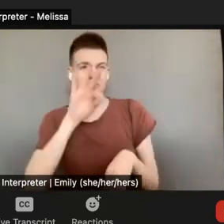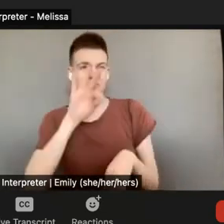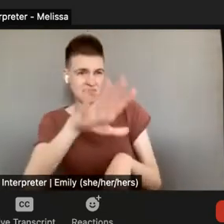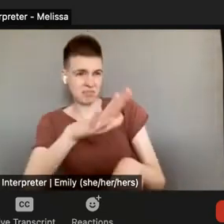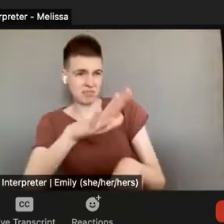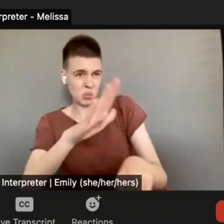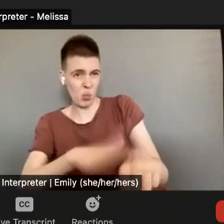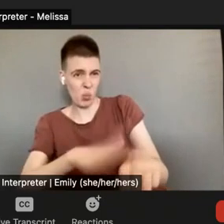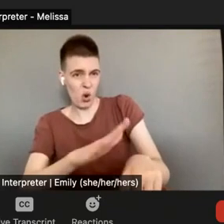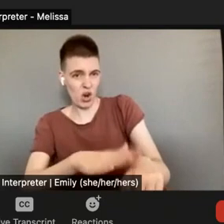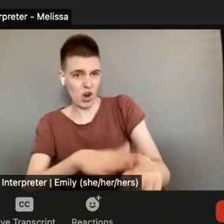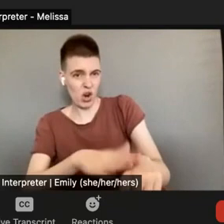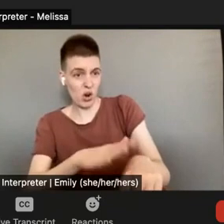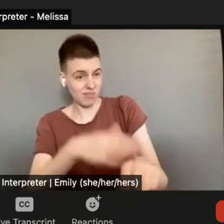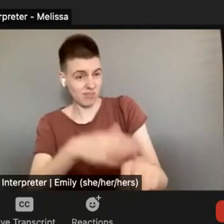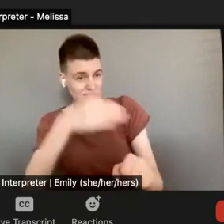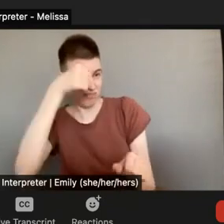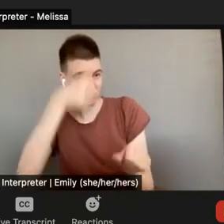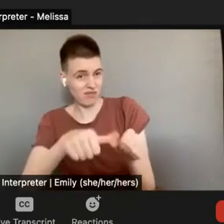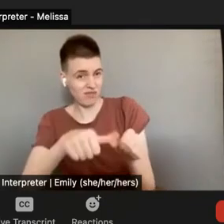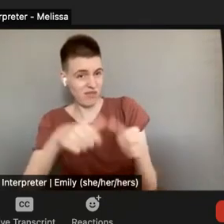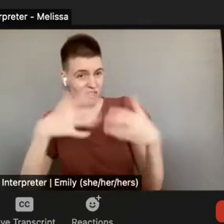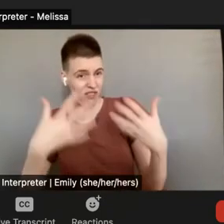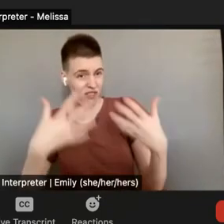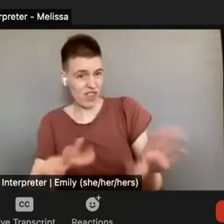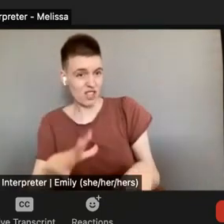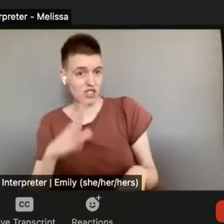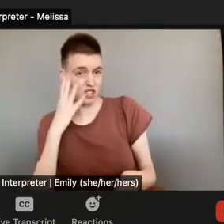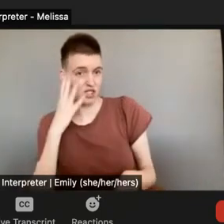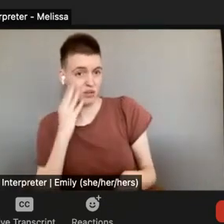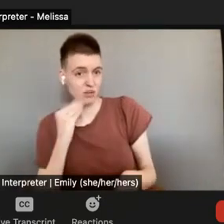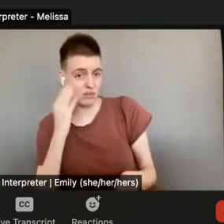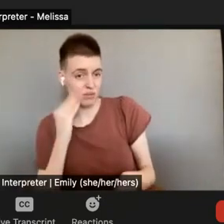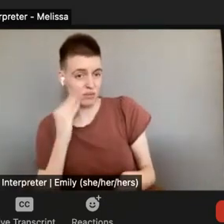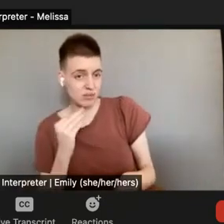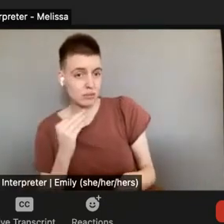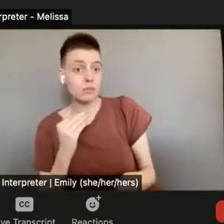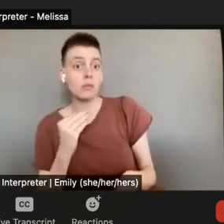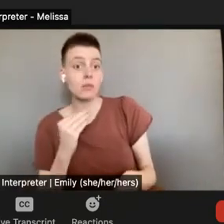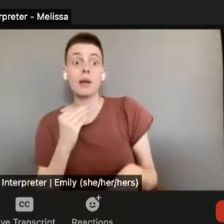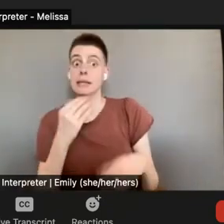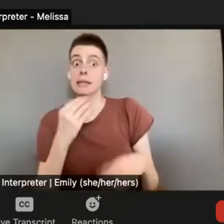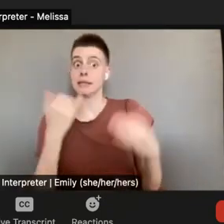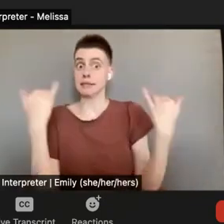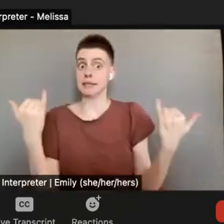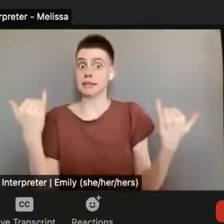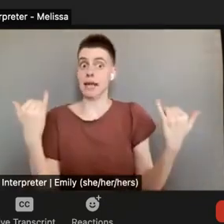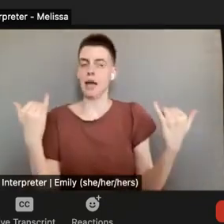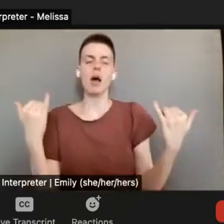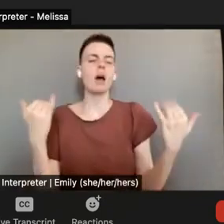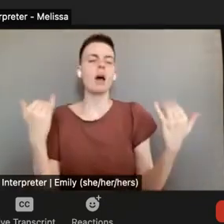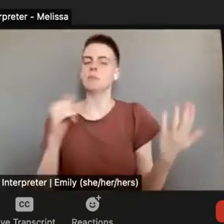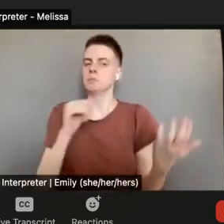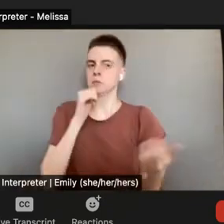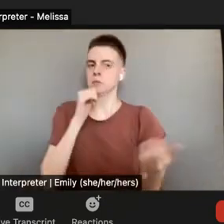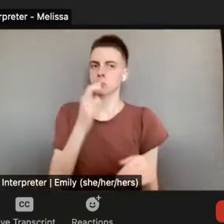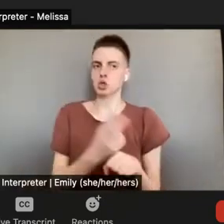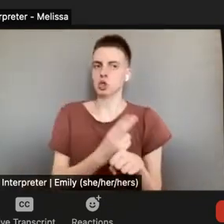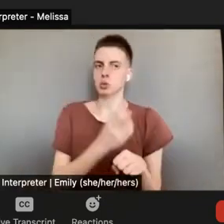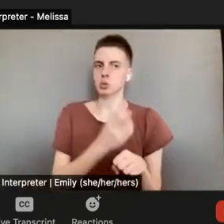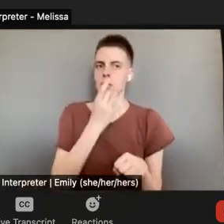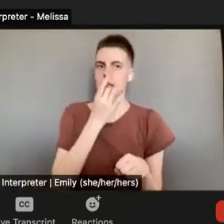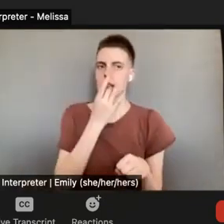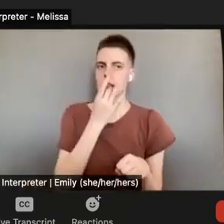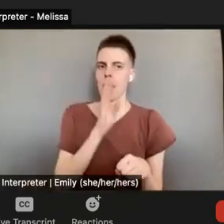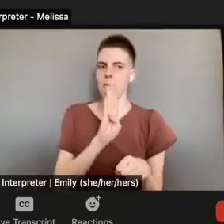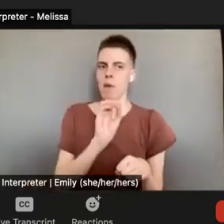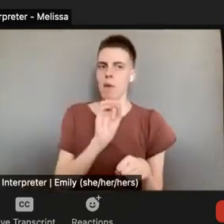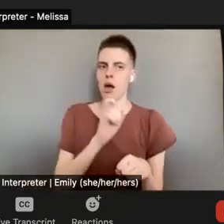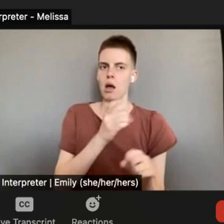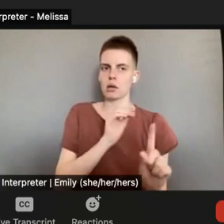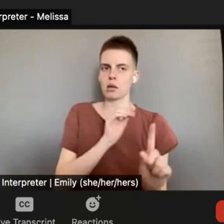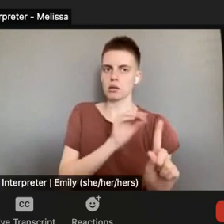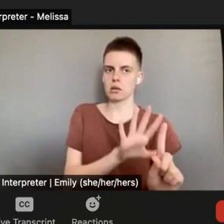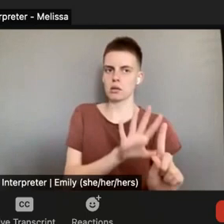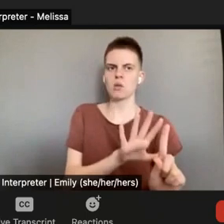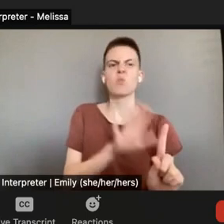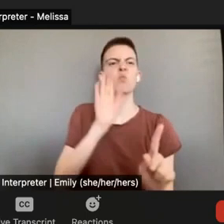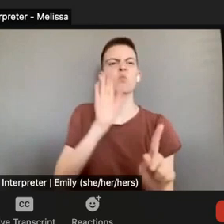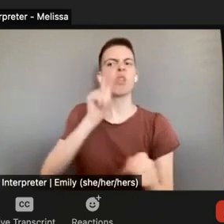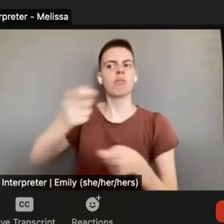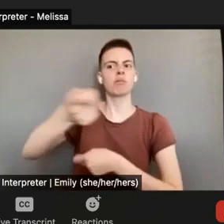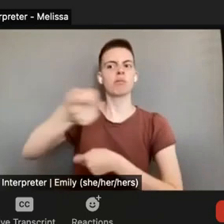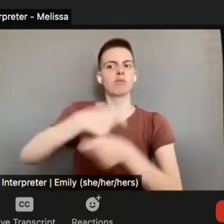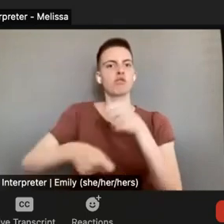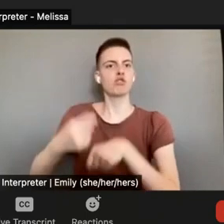this is we've done this before, but today, instead of using the light box, we're going to put a lamp over and do the art activity that